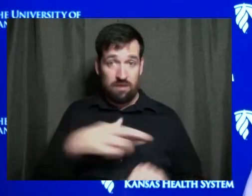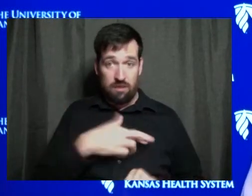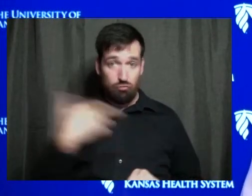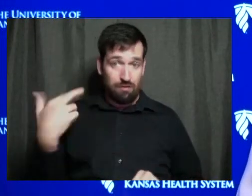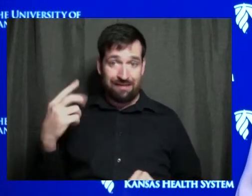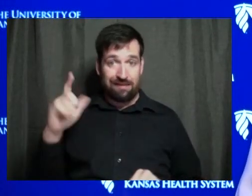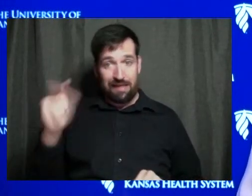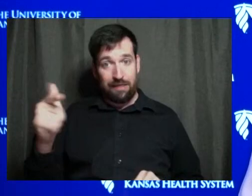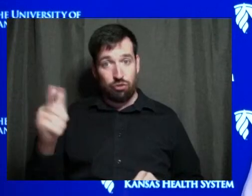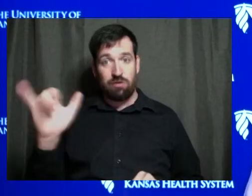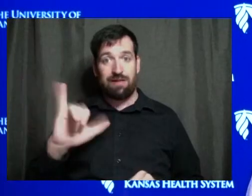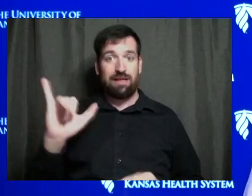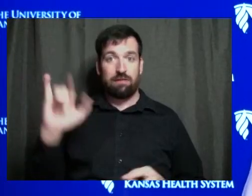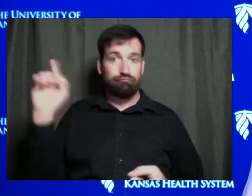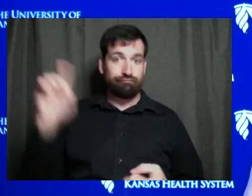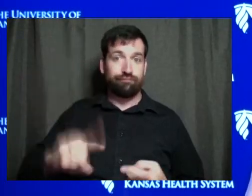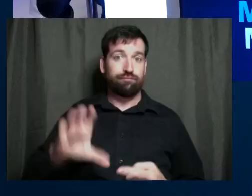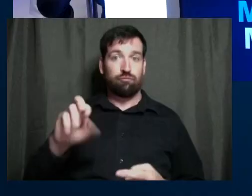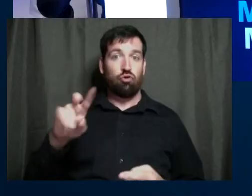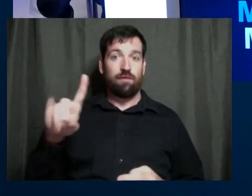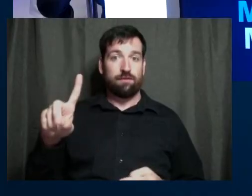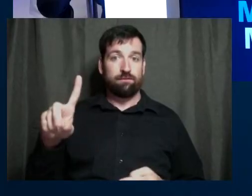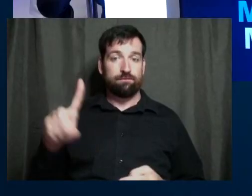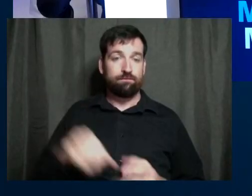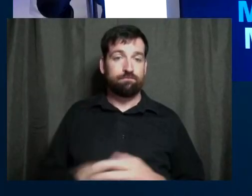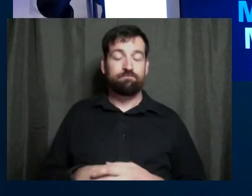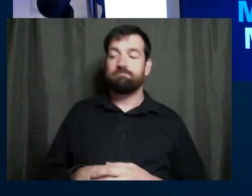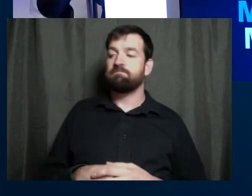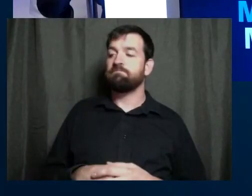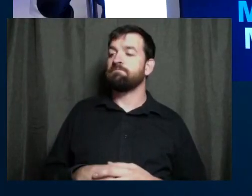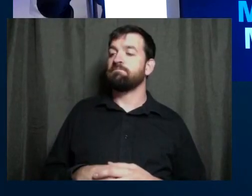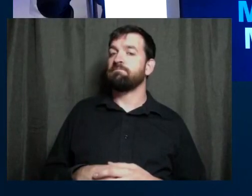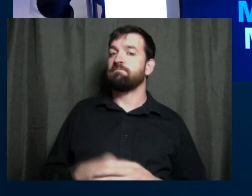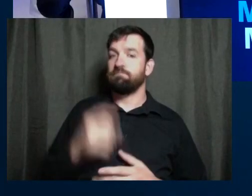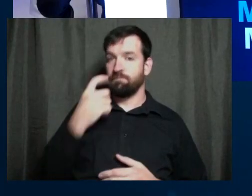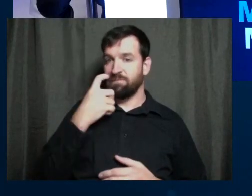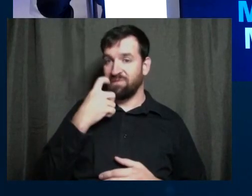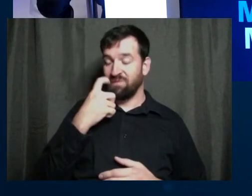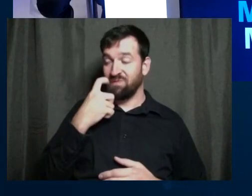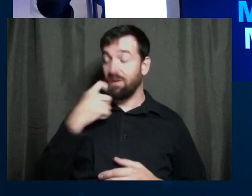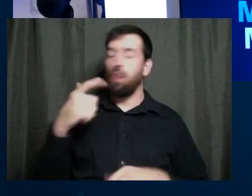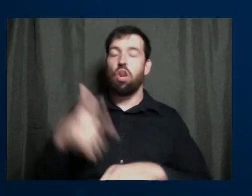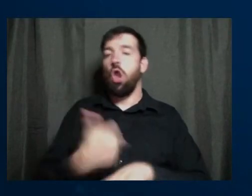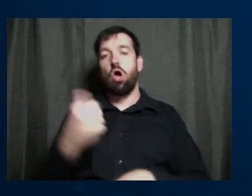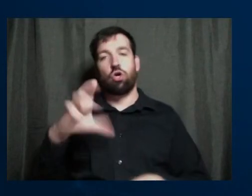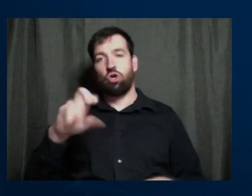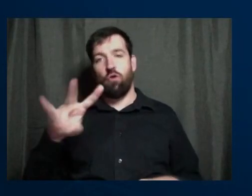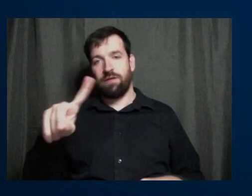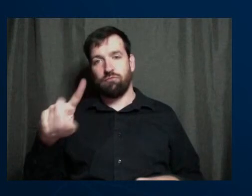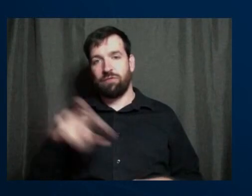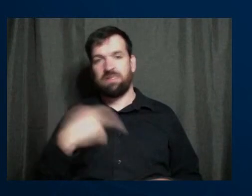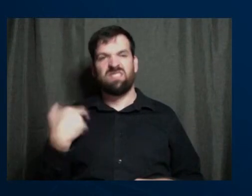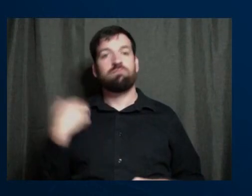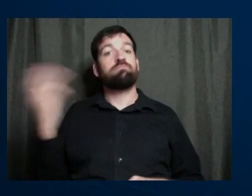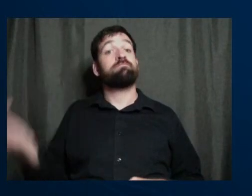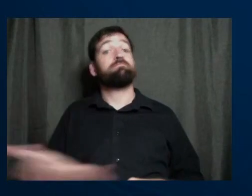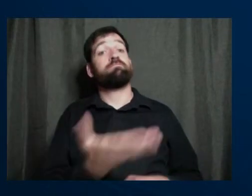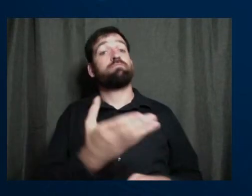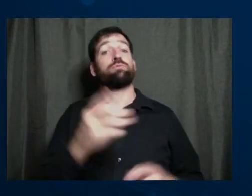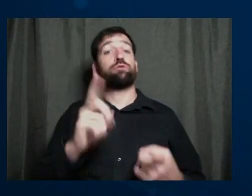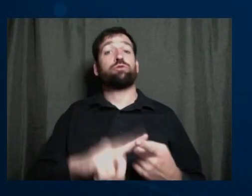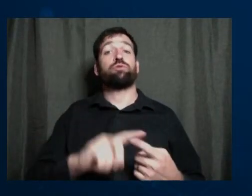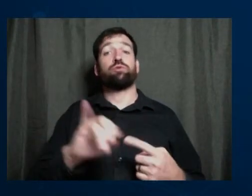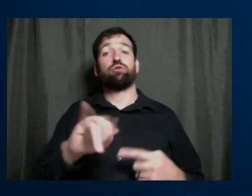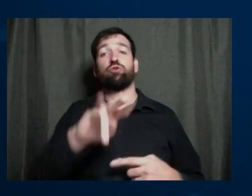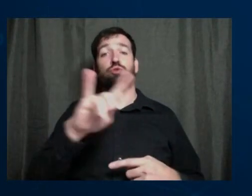that COVID risk. So I want to head back out and talk Or about the long COVID risk, I'm sorry. No, you're fine. I want to head back out to Judy and at